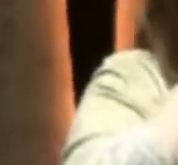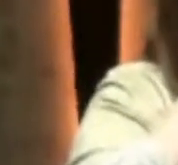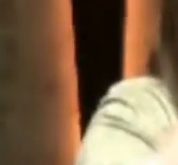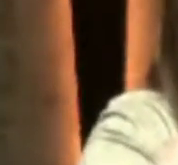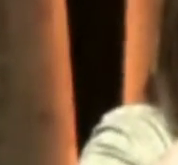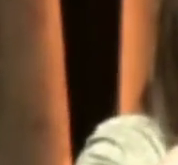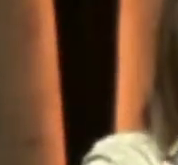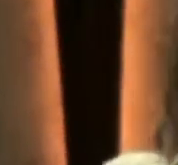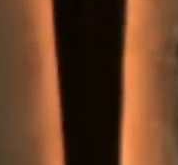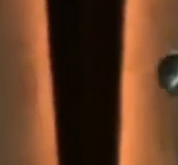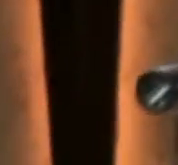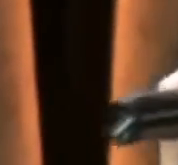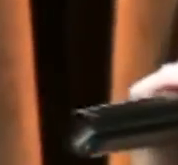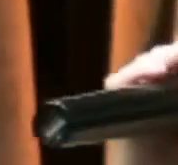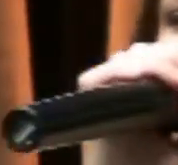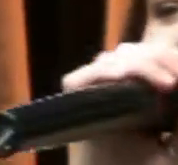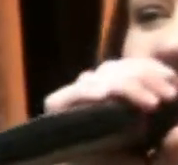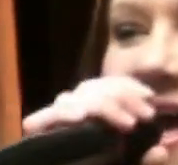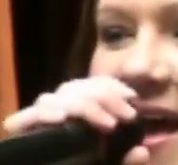new sits